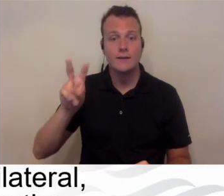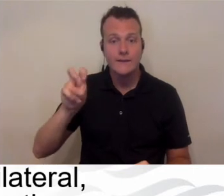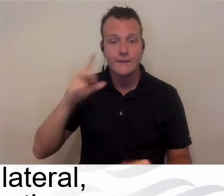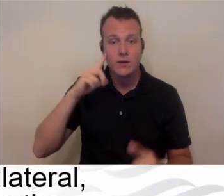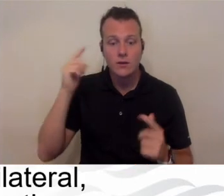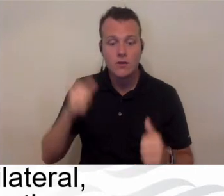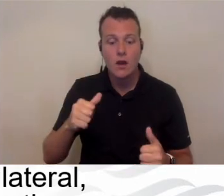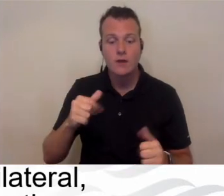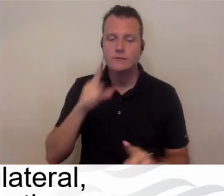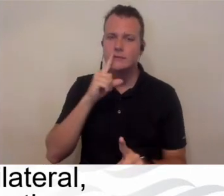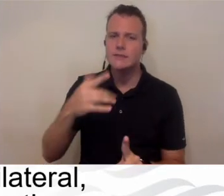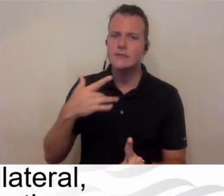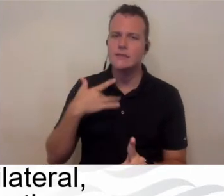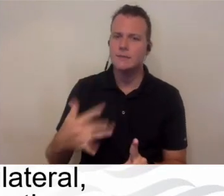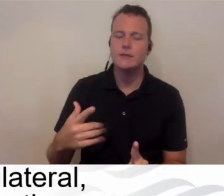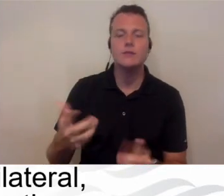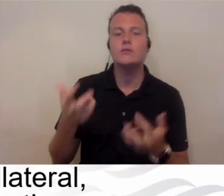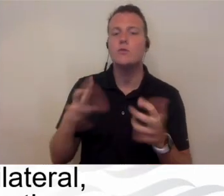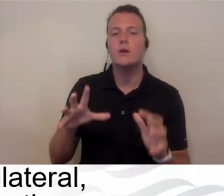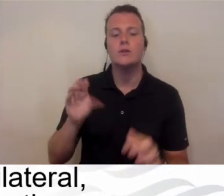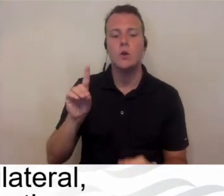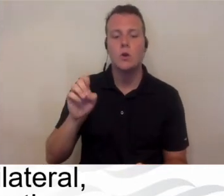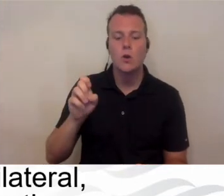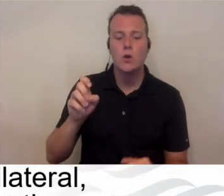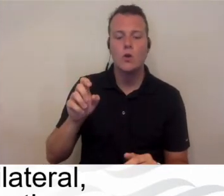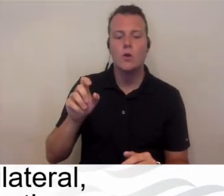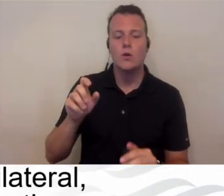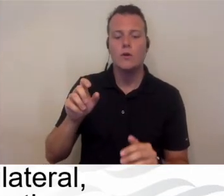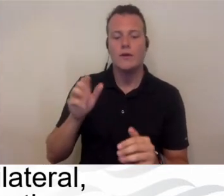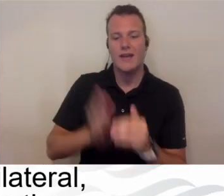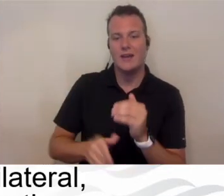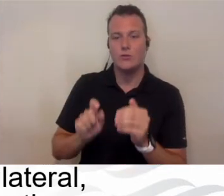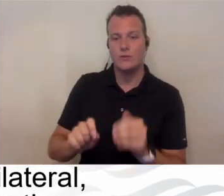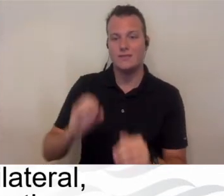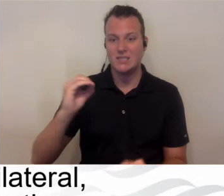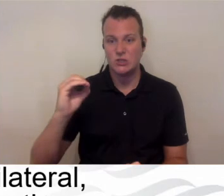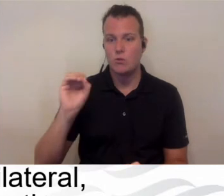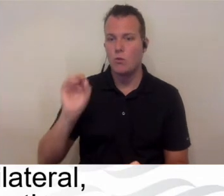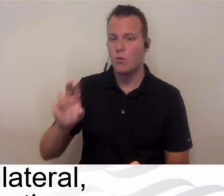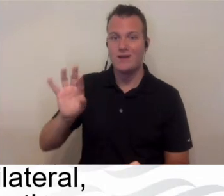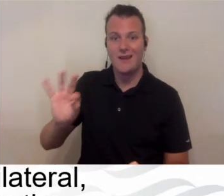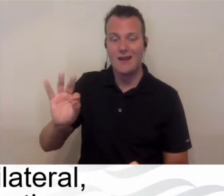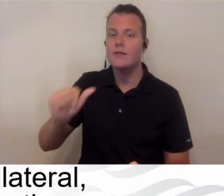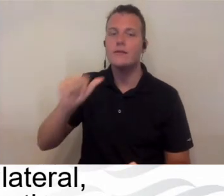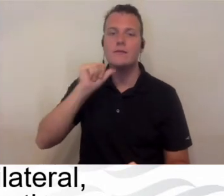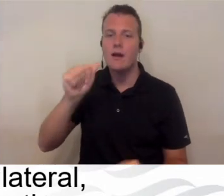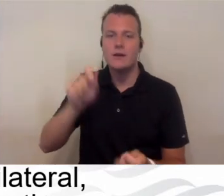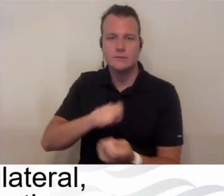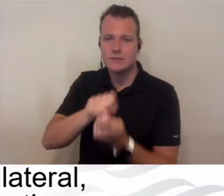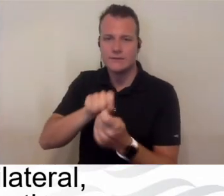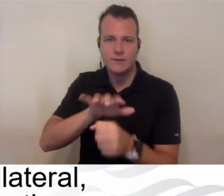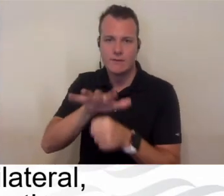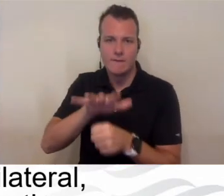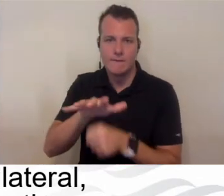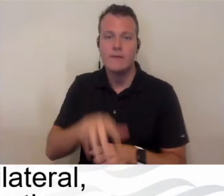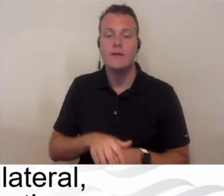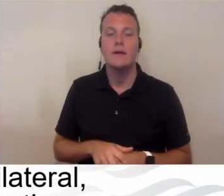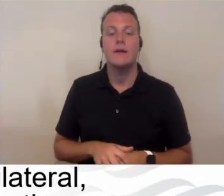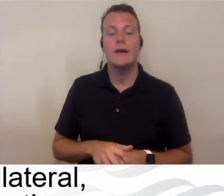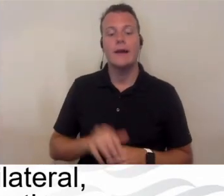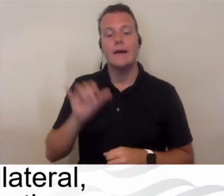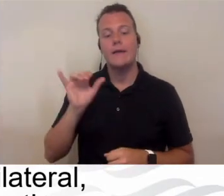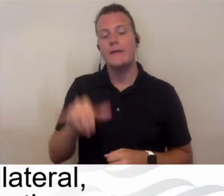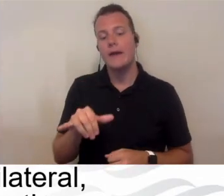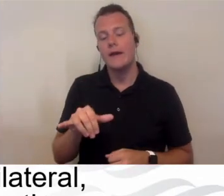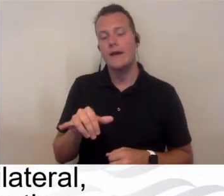code that ends in a 0 or a 9 because it's not specific enough. But that isn't true in this